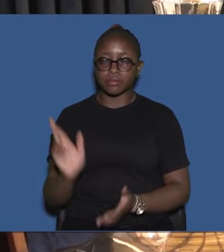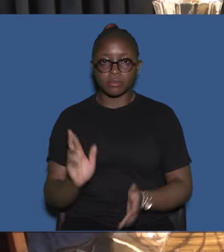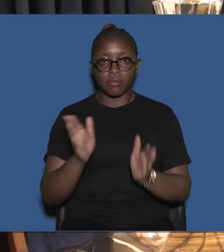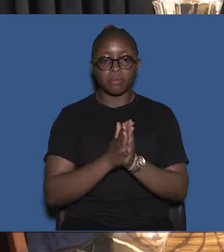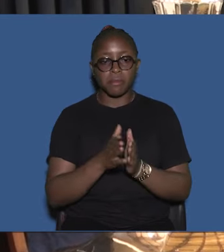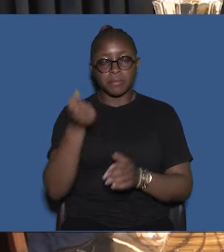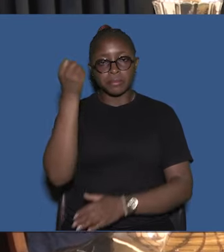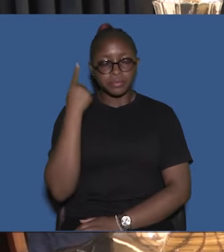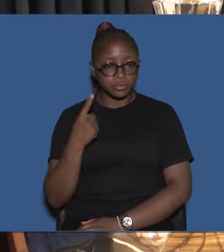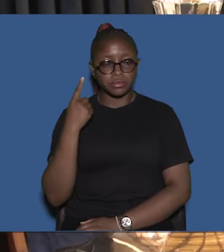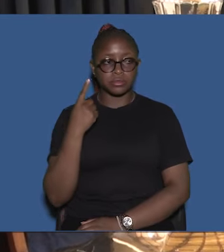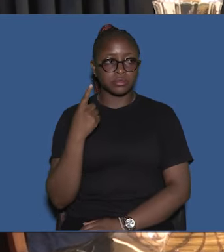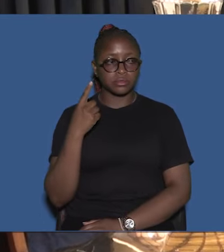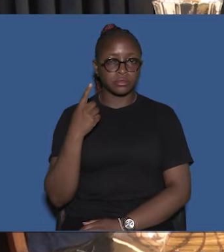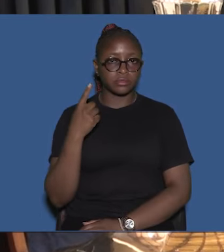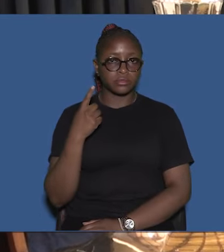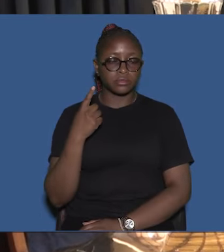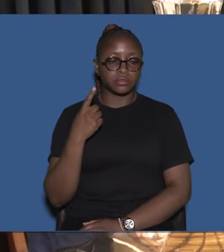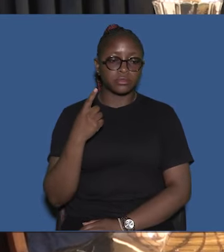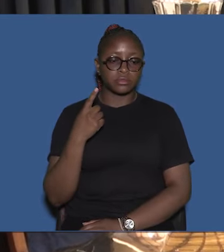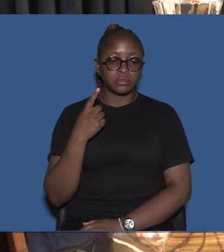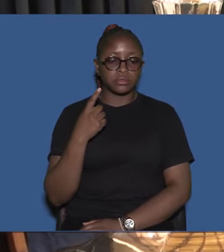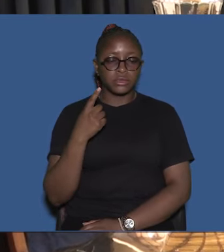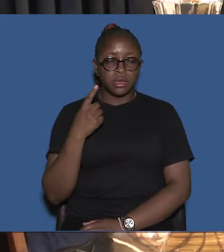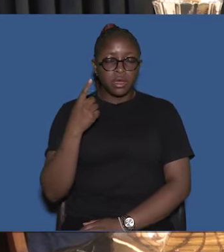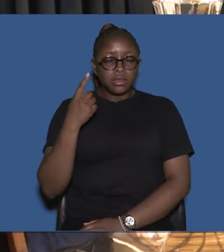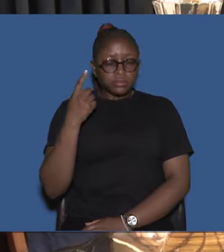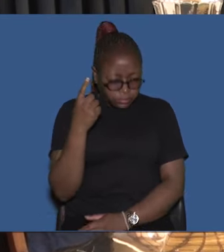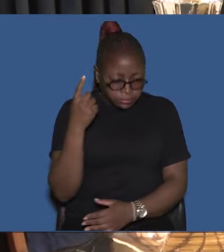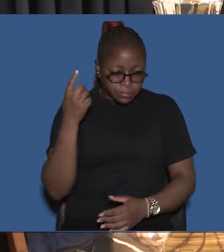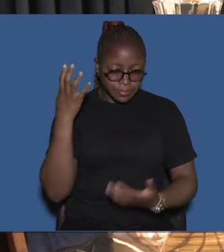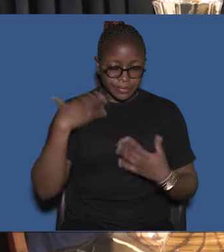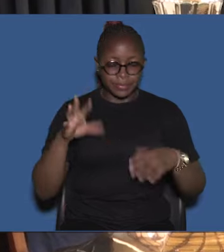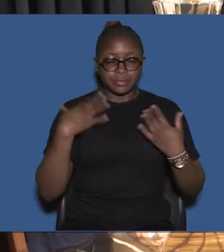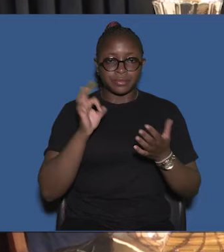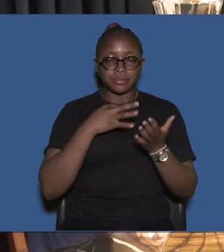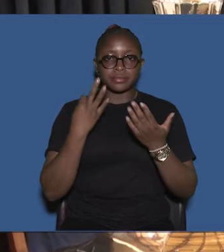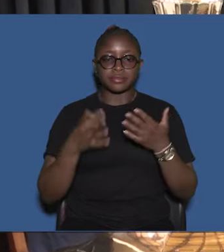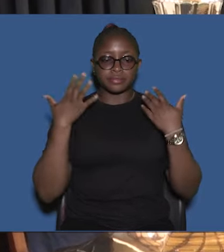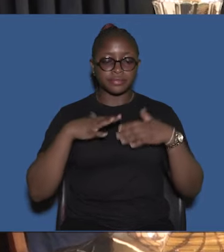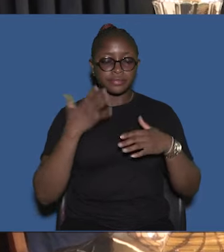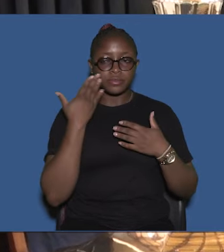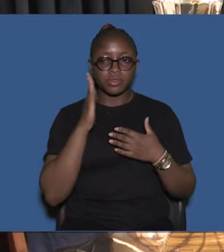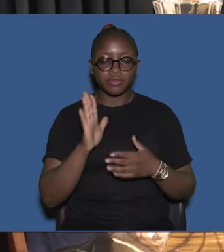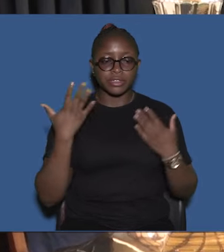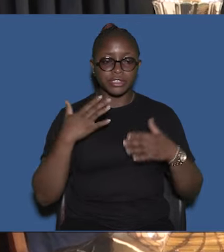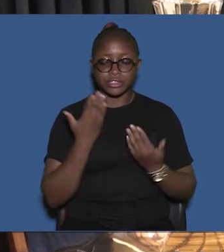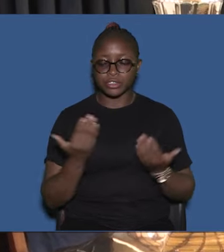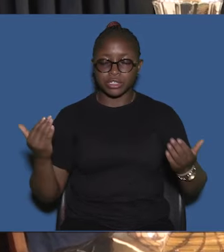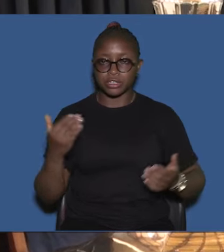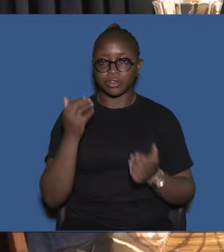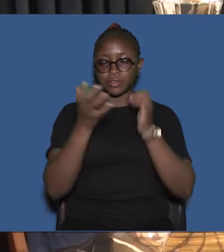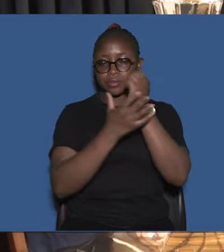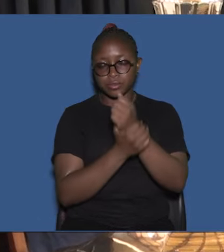Understand then that those who have faith are children of Abraham. Scripture foresaw that God would justify